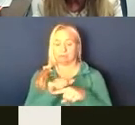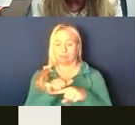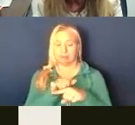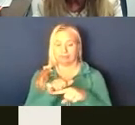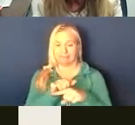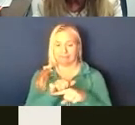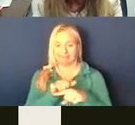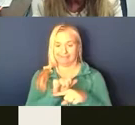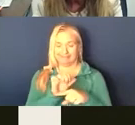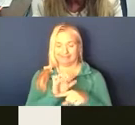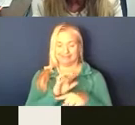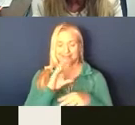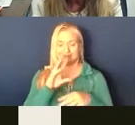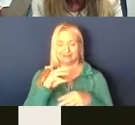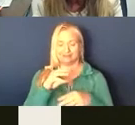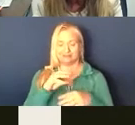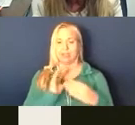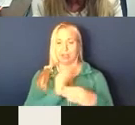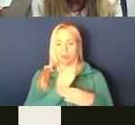using in the school.